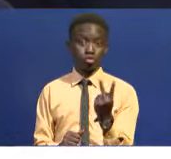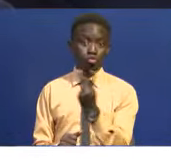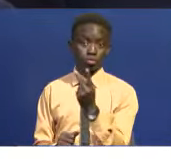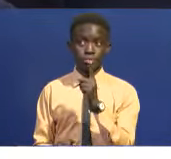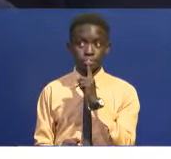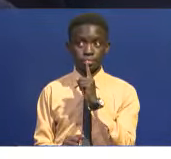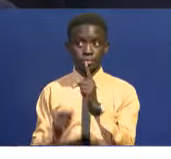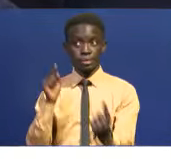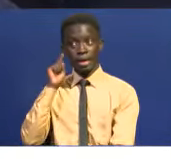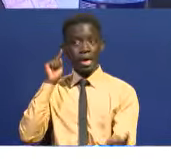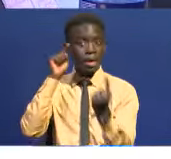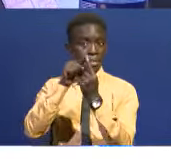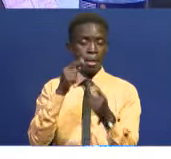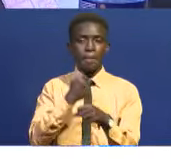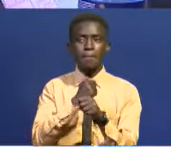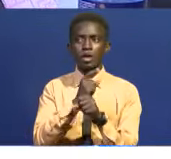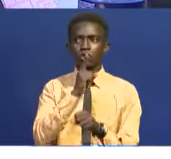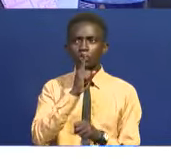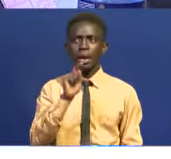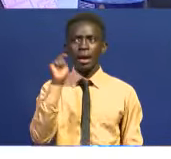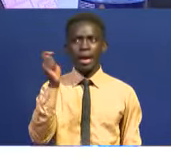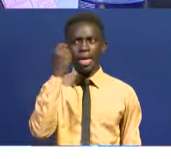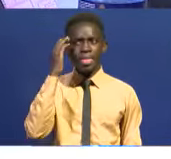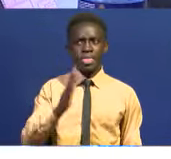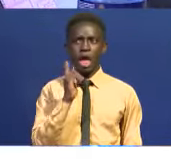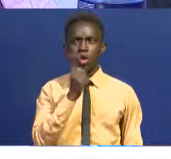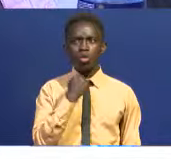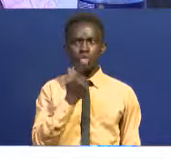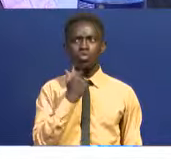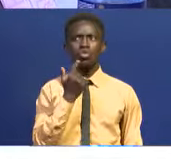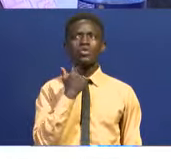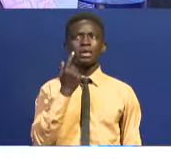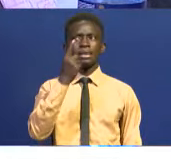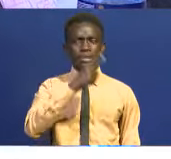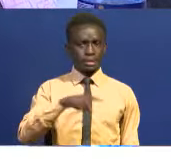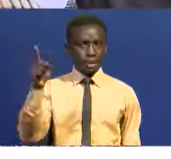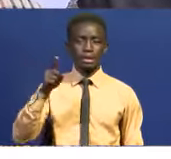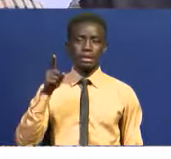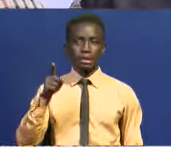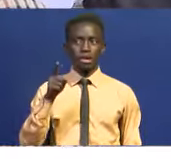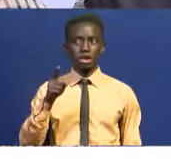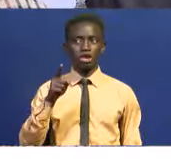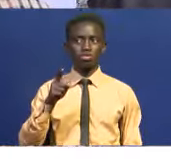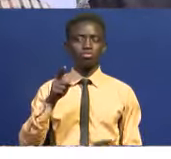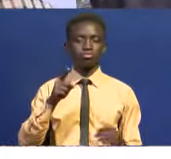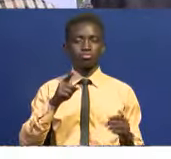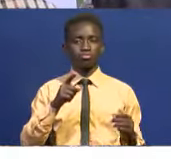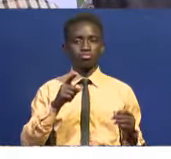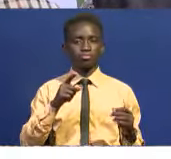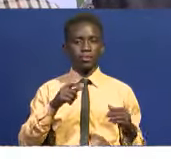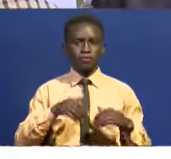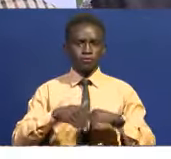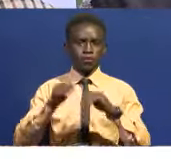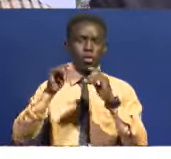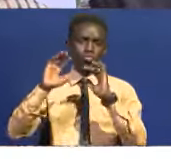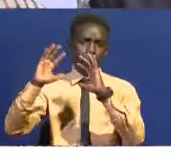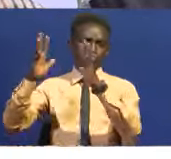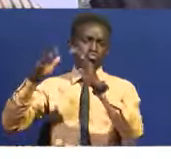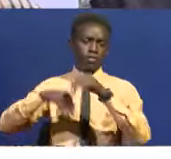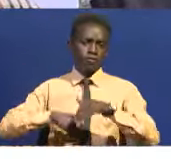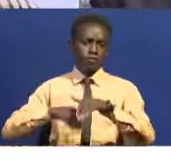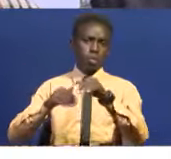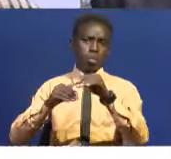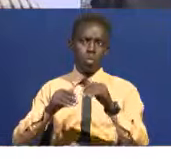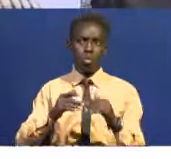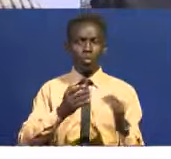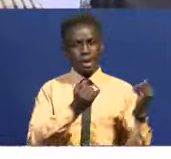is to ensure only deserving Kenyans are recognized based on their contribution to the nation building. You'll be invited to this council so that you can be